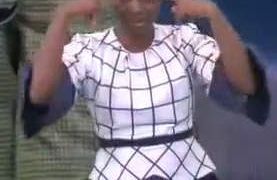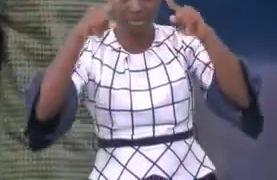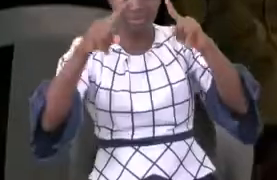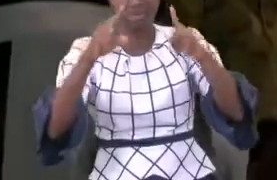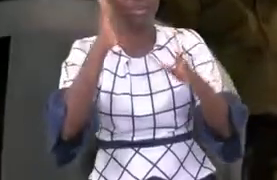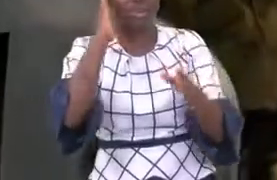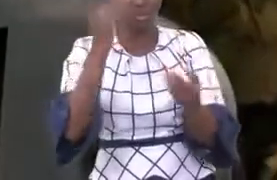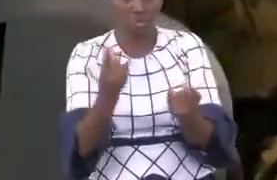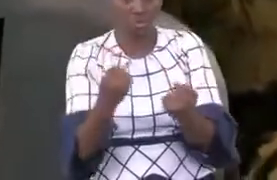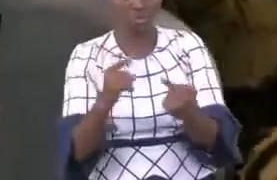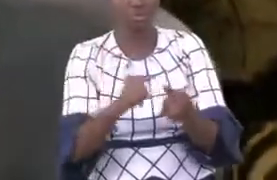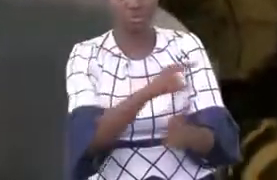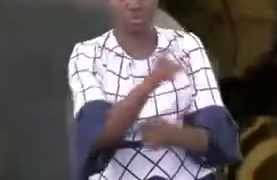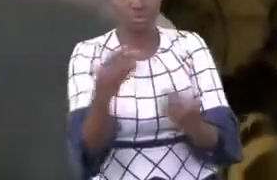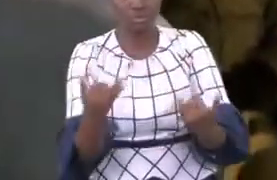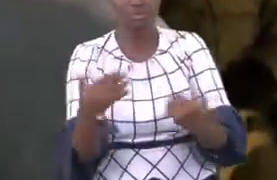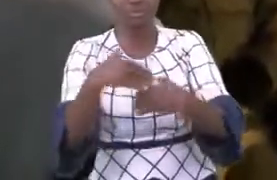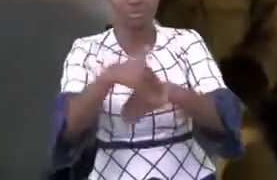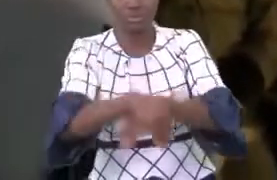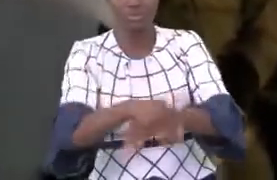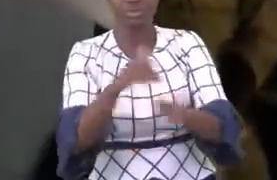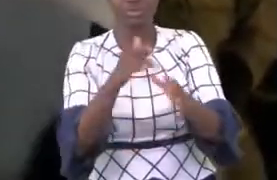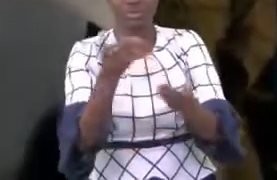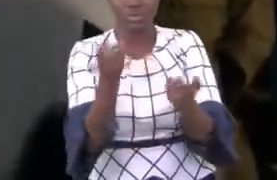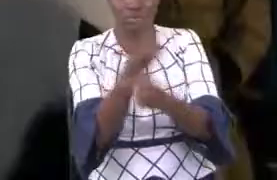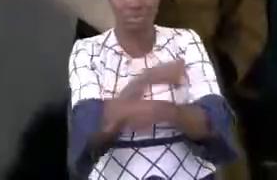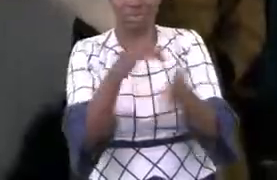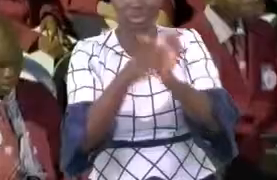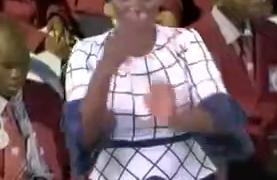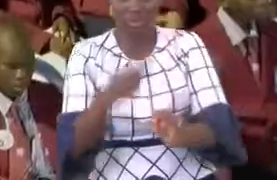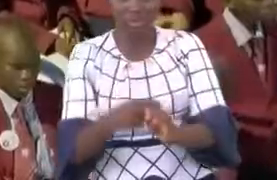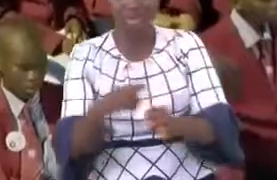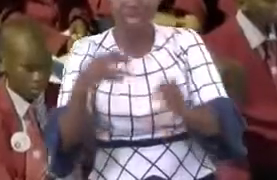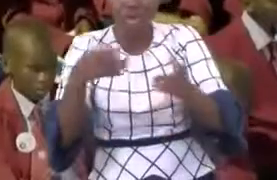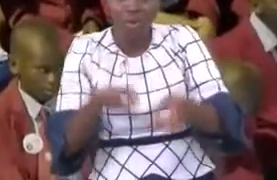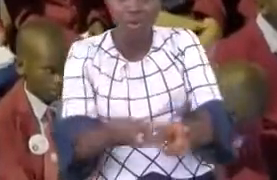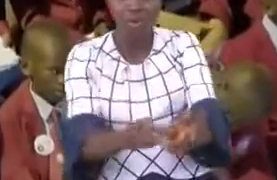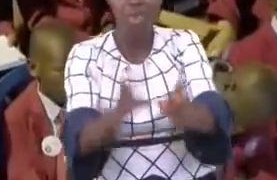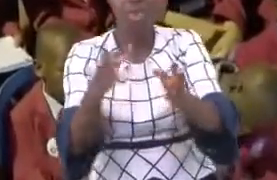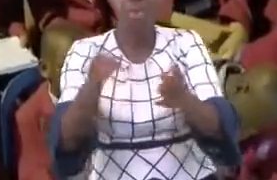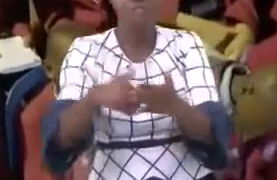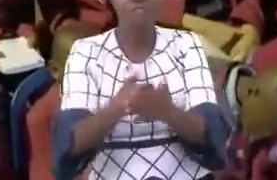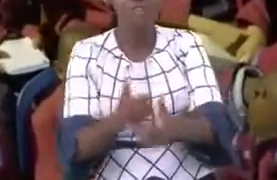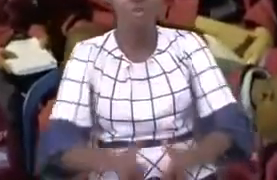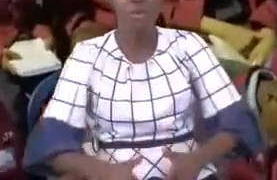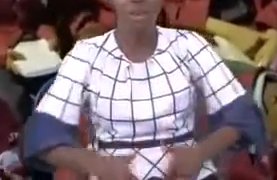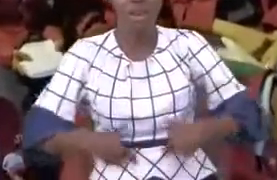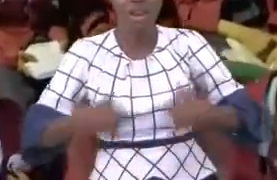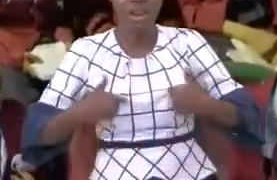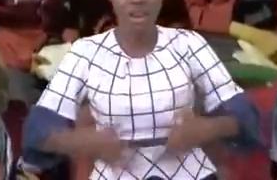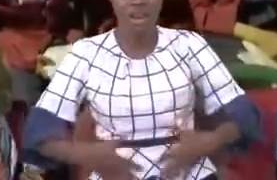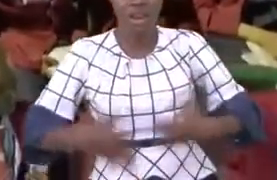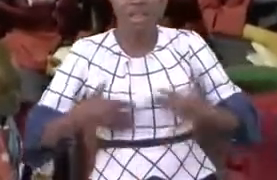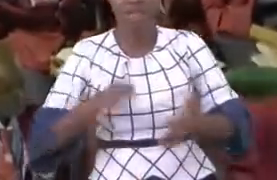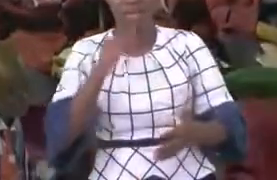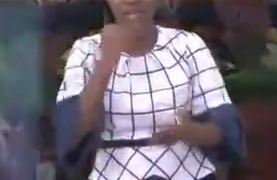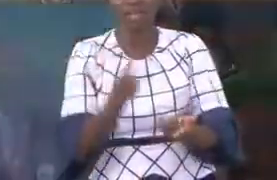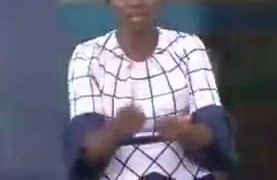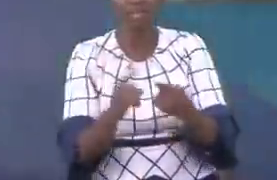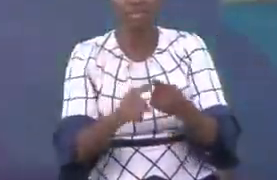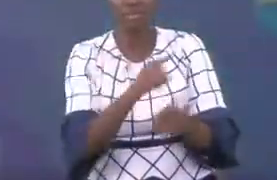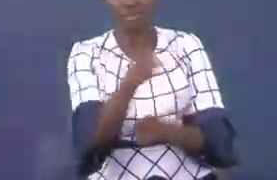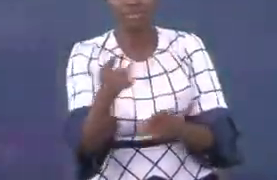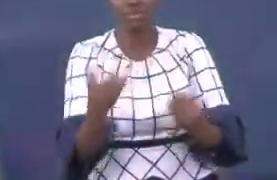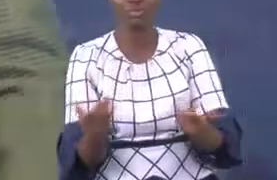to you today. Let the wicked forsake his way. You know, somebody says, preacher, I don't understand that.